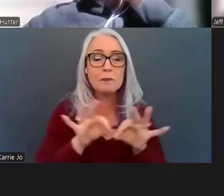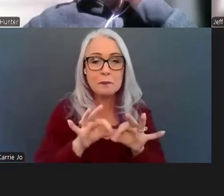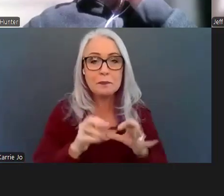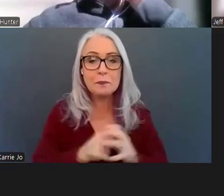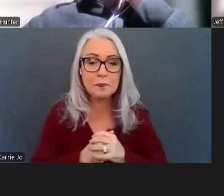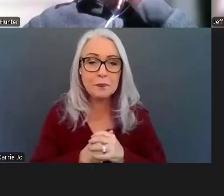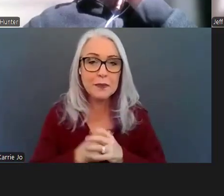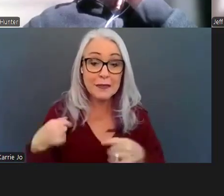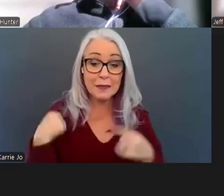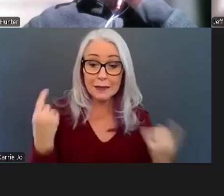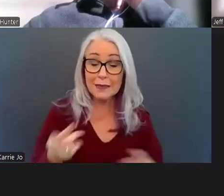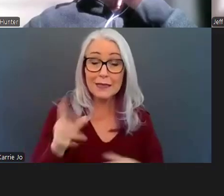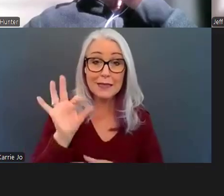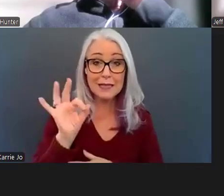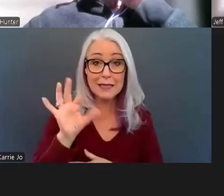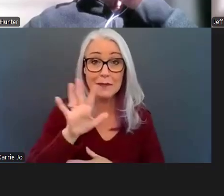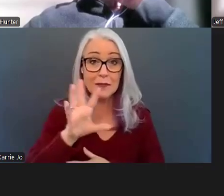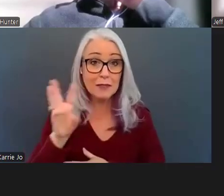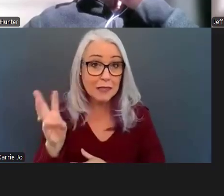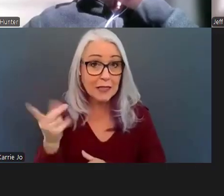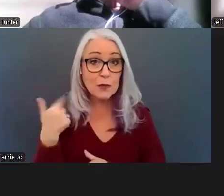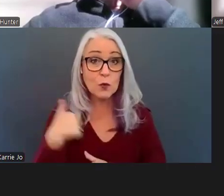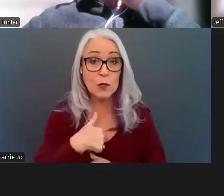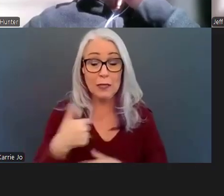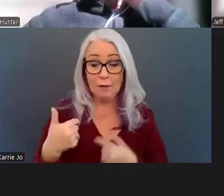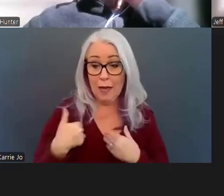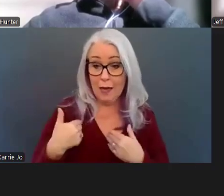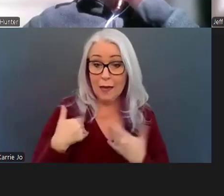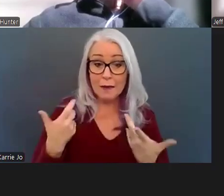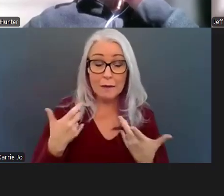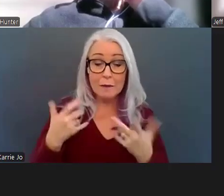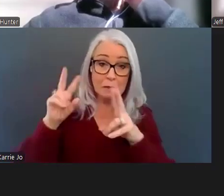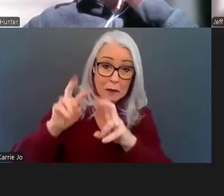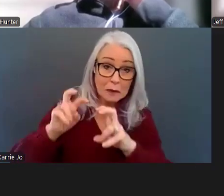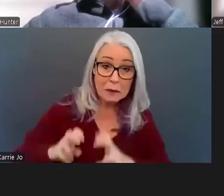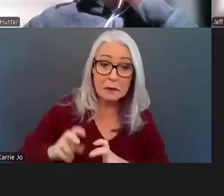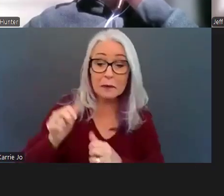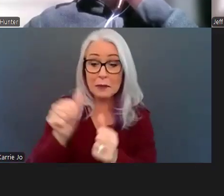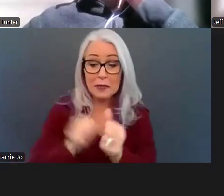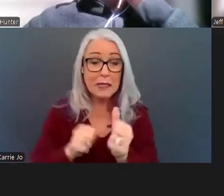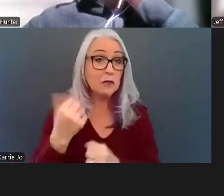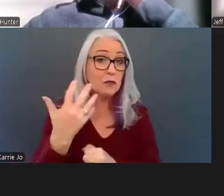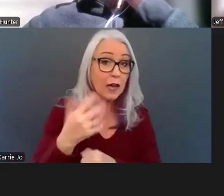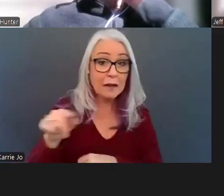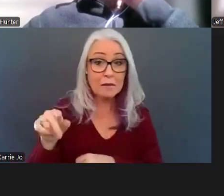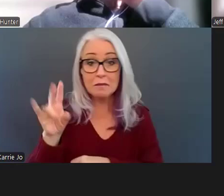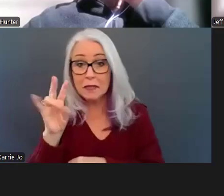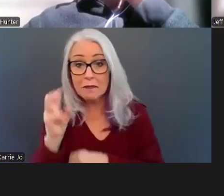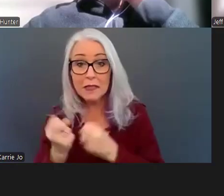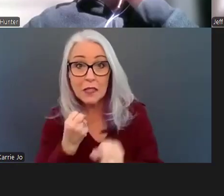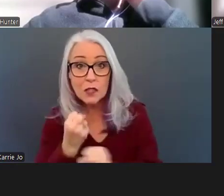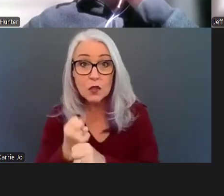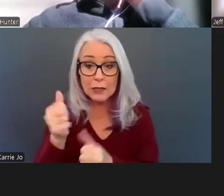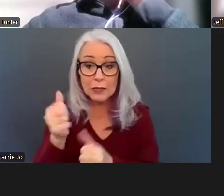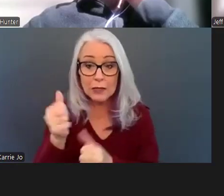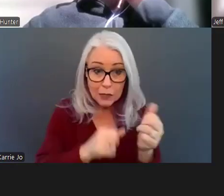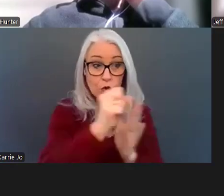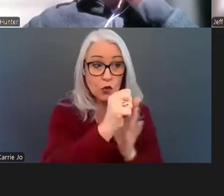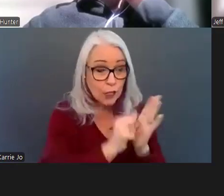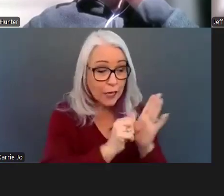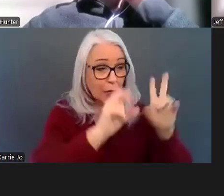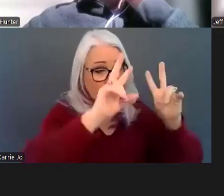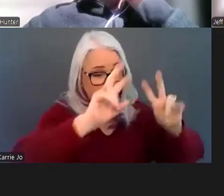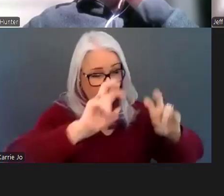since 1956 we have assessments every 5 or 7 years of each state. You know, so we have a good